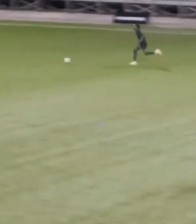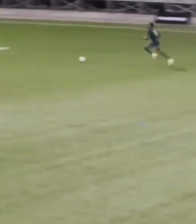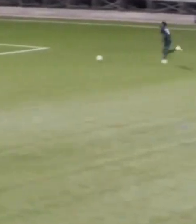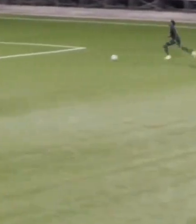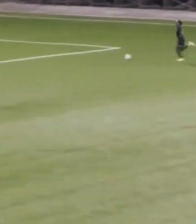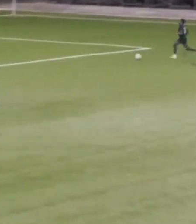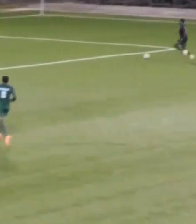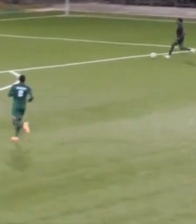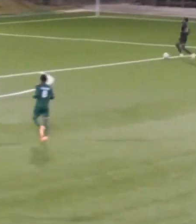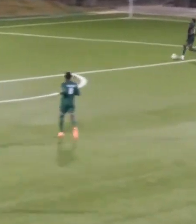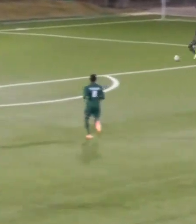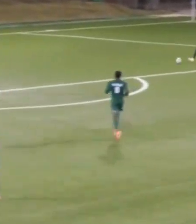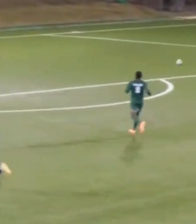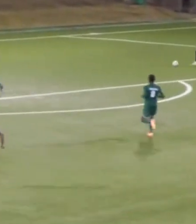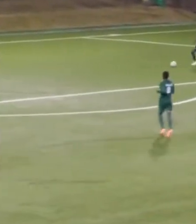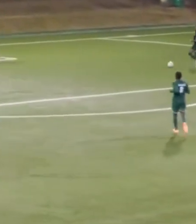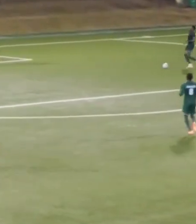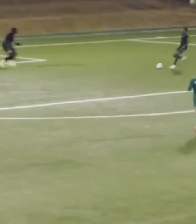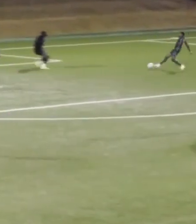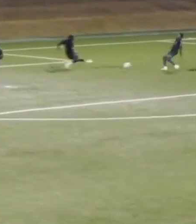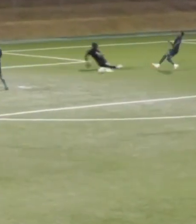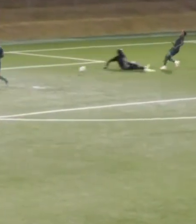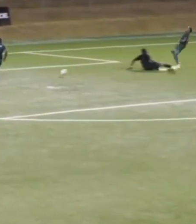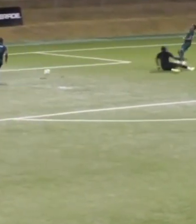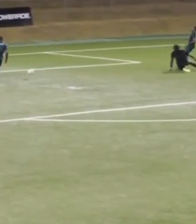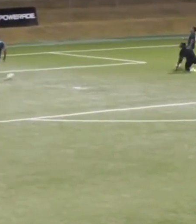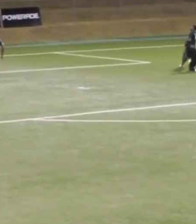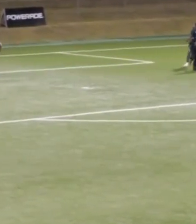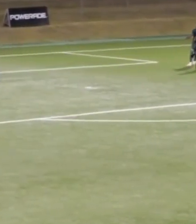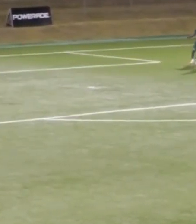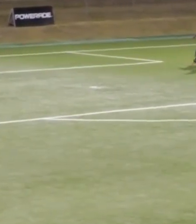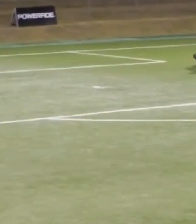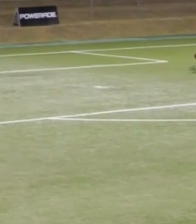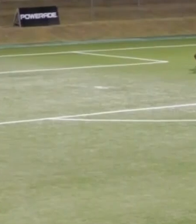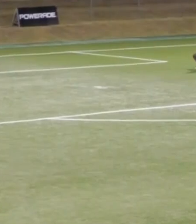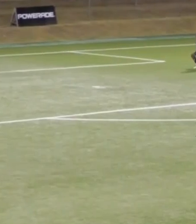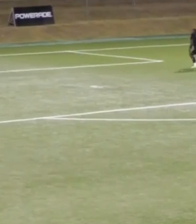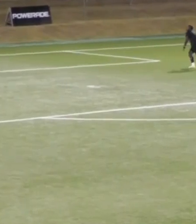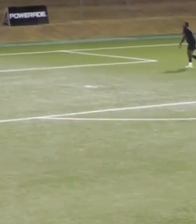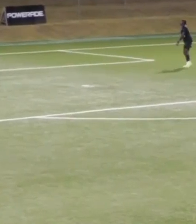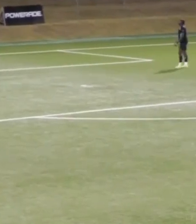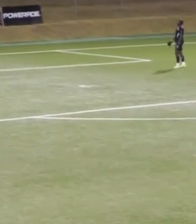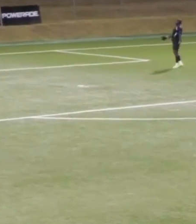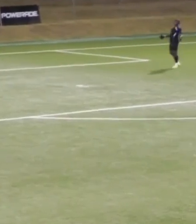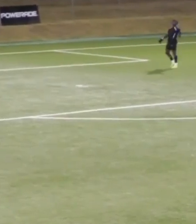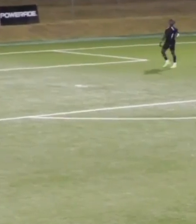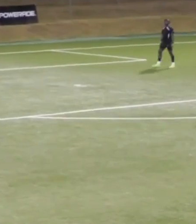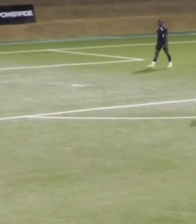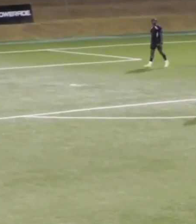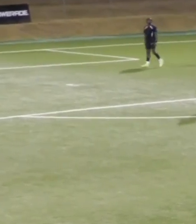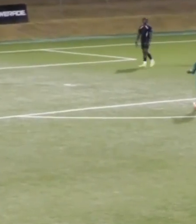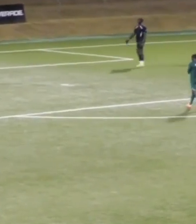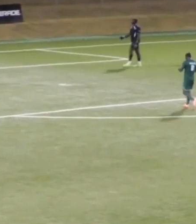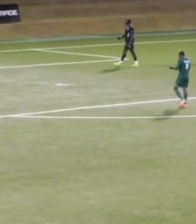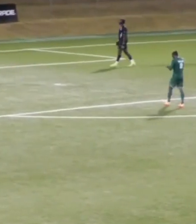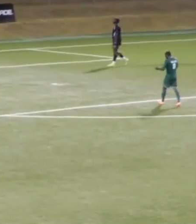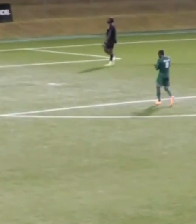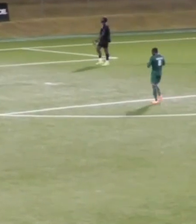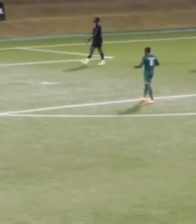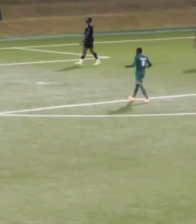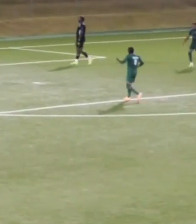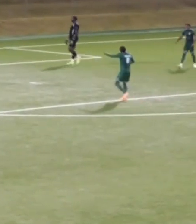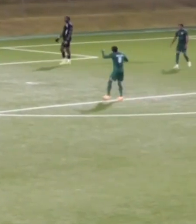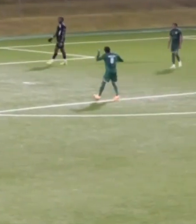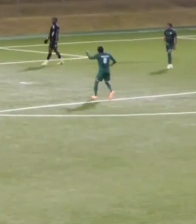with Wotton's offside trap completely failing. 3 options waiting. Stewart should not and does not miss from that